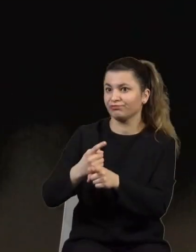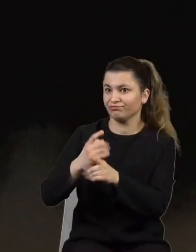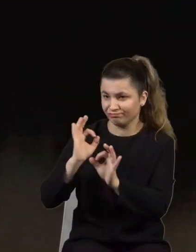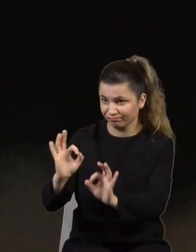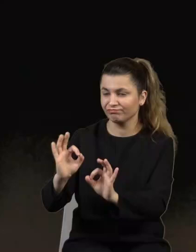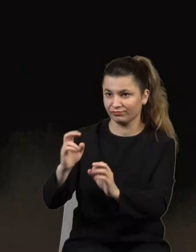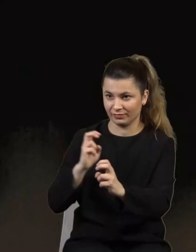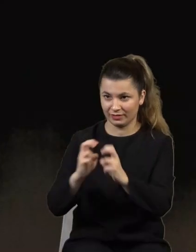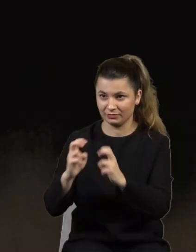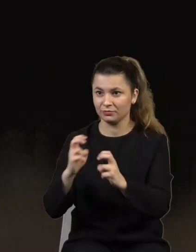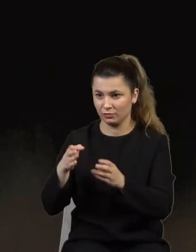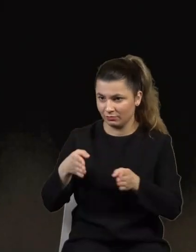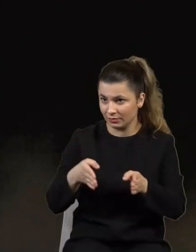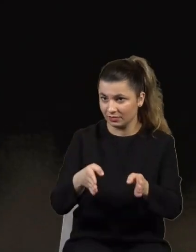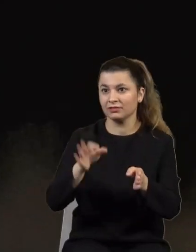use of